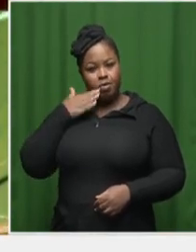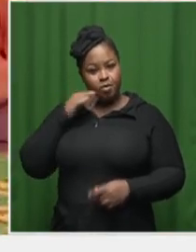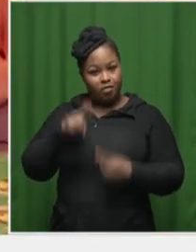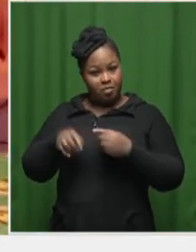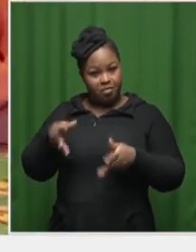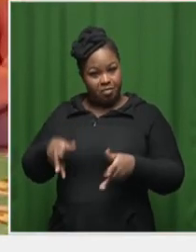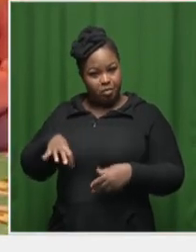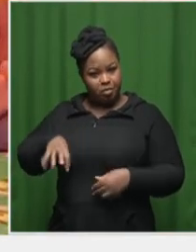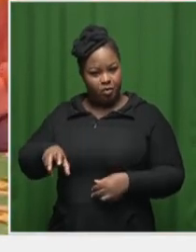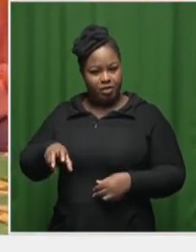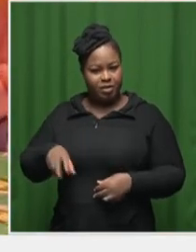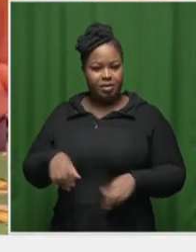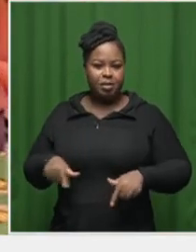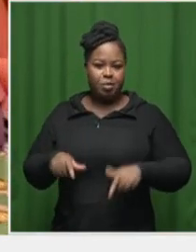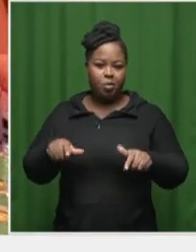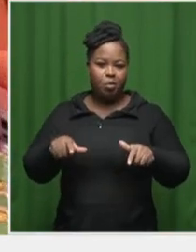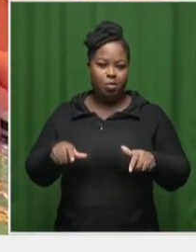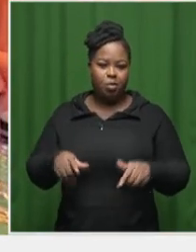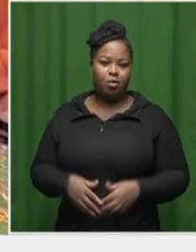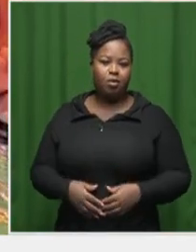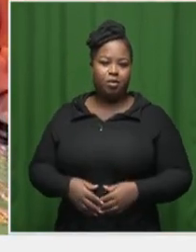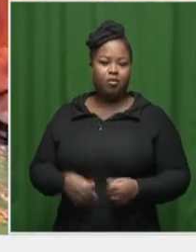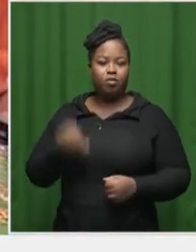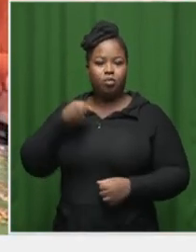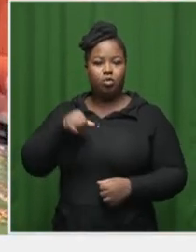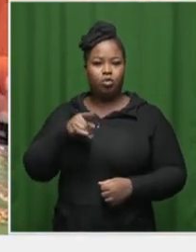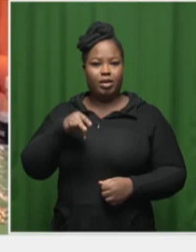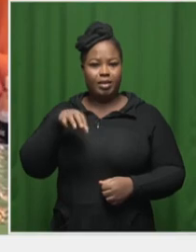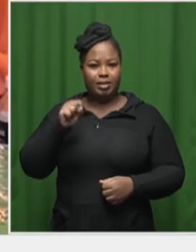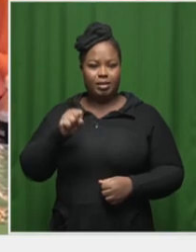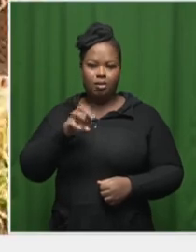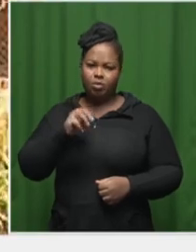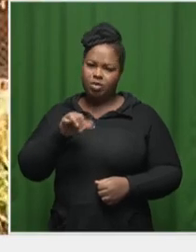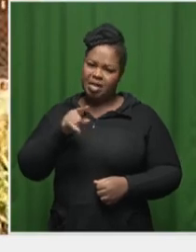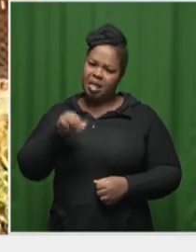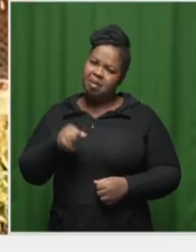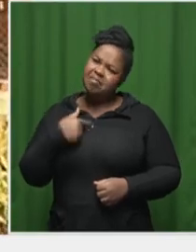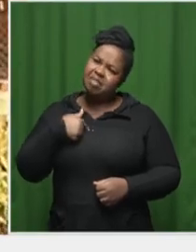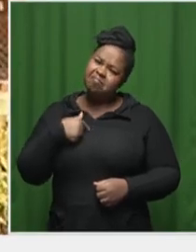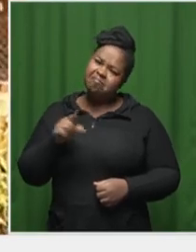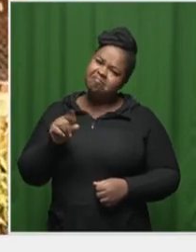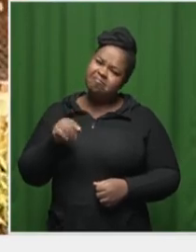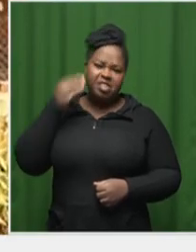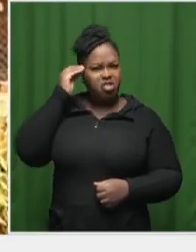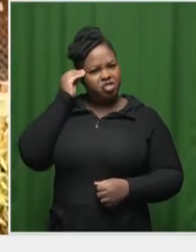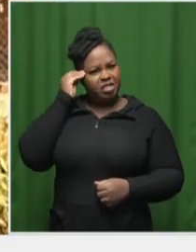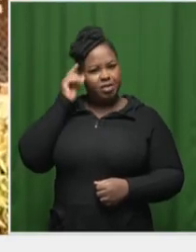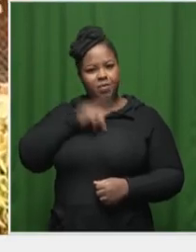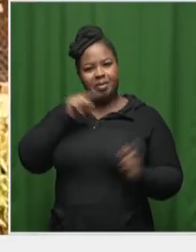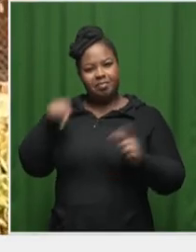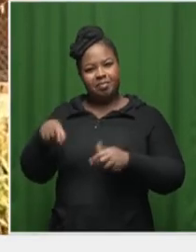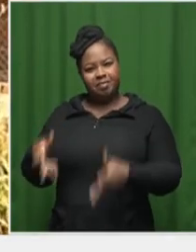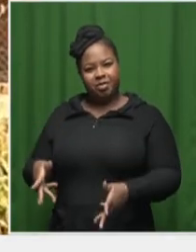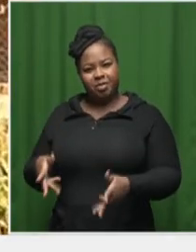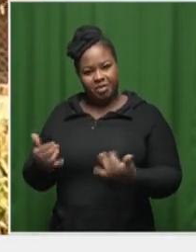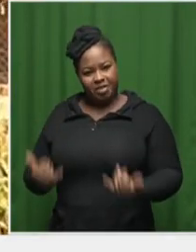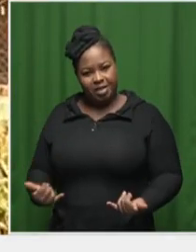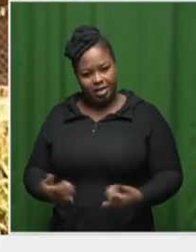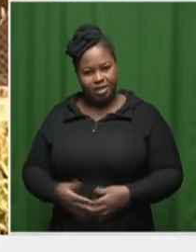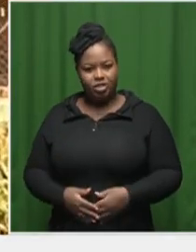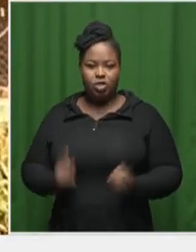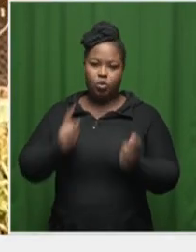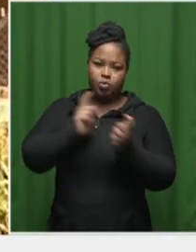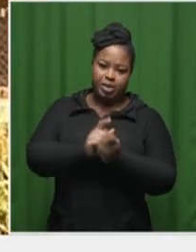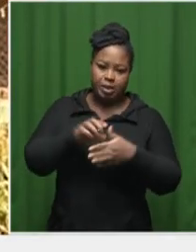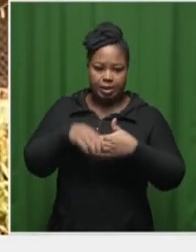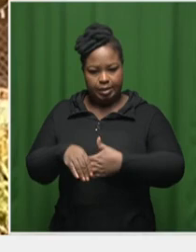this province, Limpopo, in the name of Johannes Mosehla, I became interested. So hence we are here today. It's just a meet and